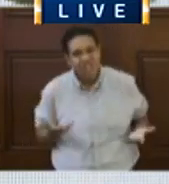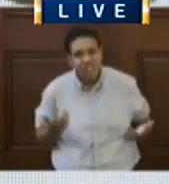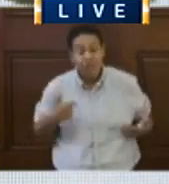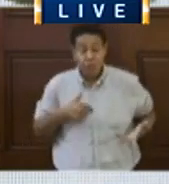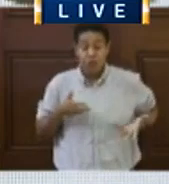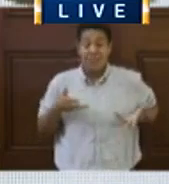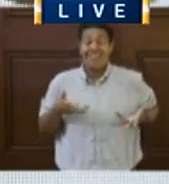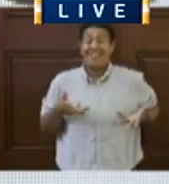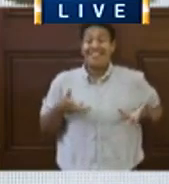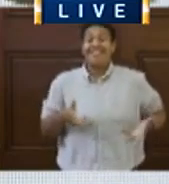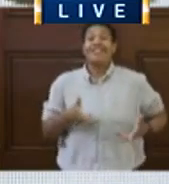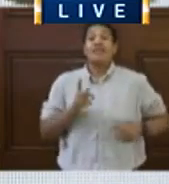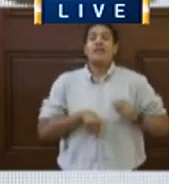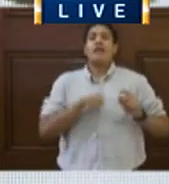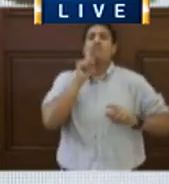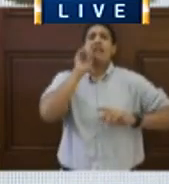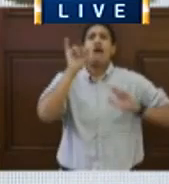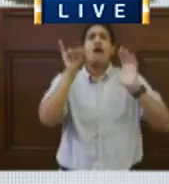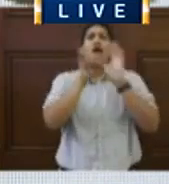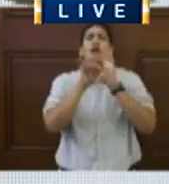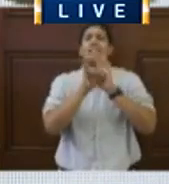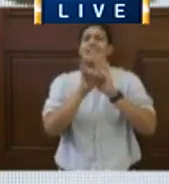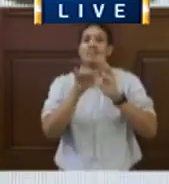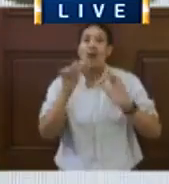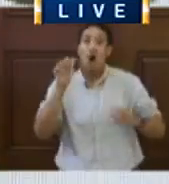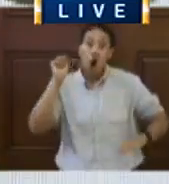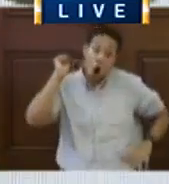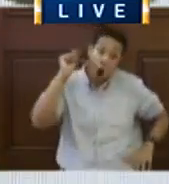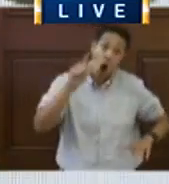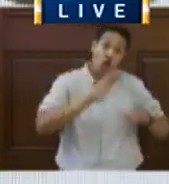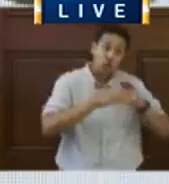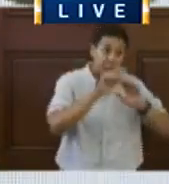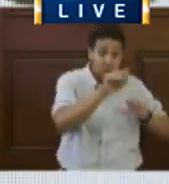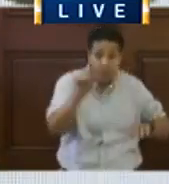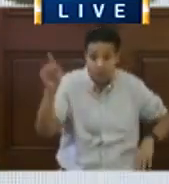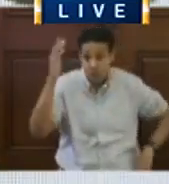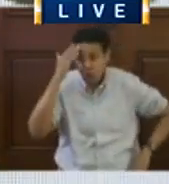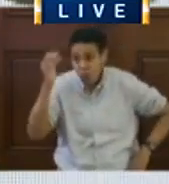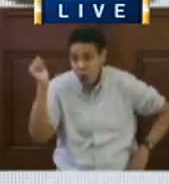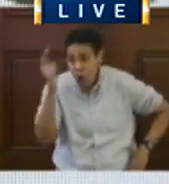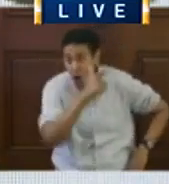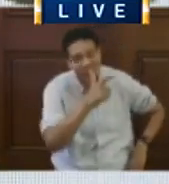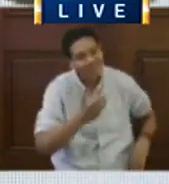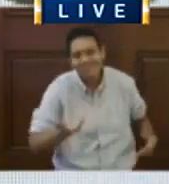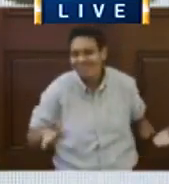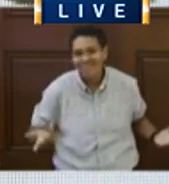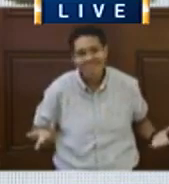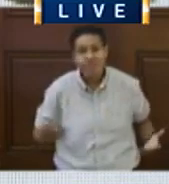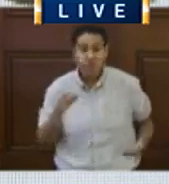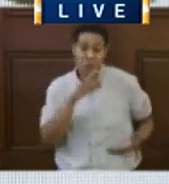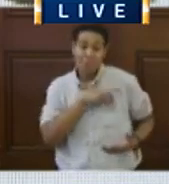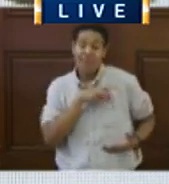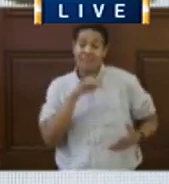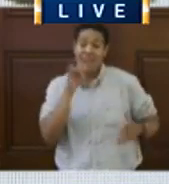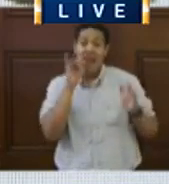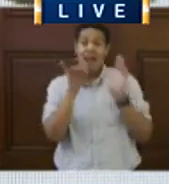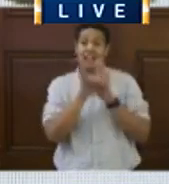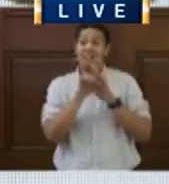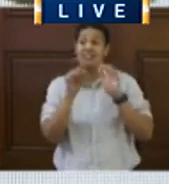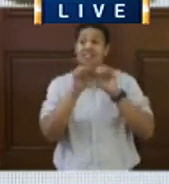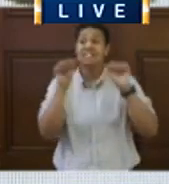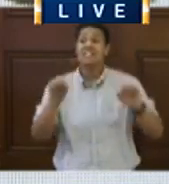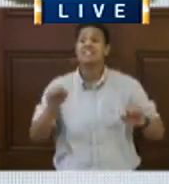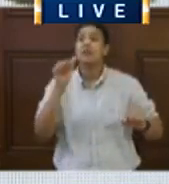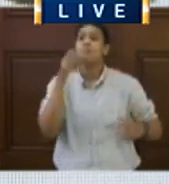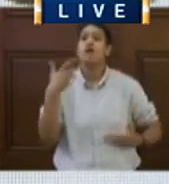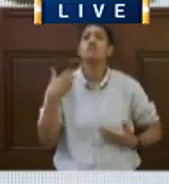cannot identify every single Jamaican. So beneficiary identification systems are not as strong as